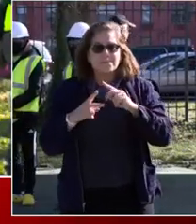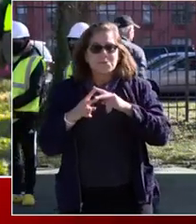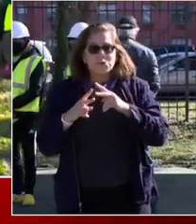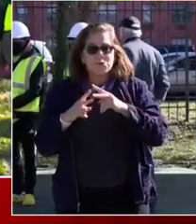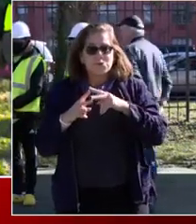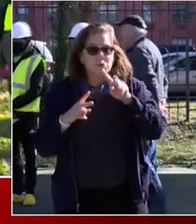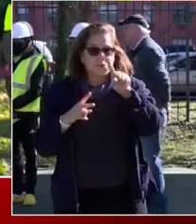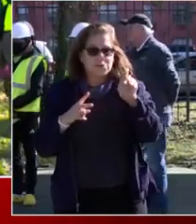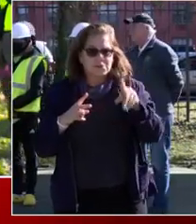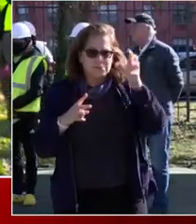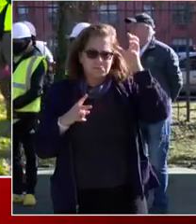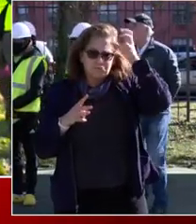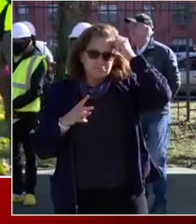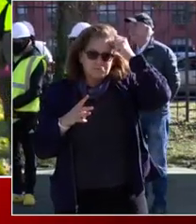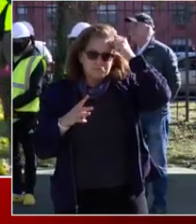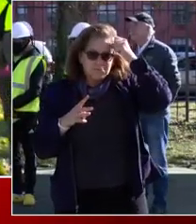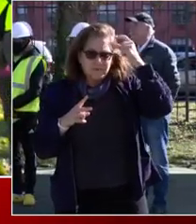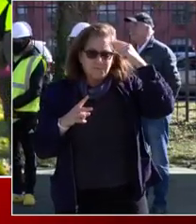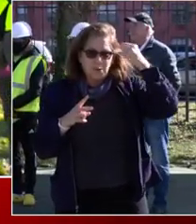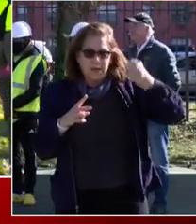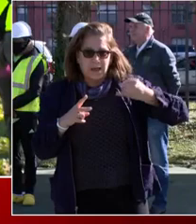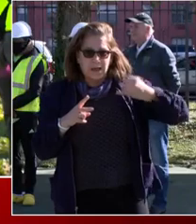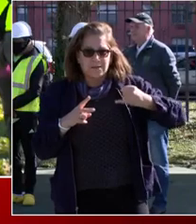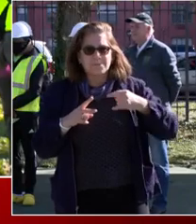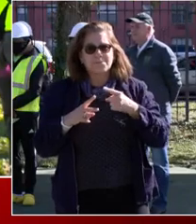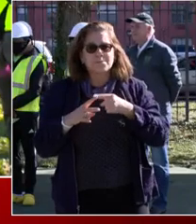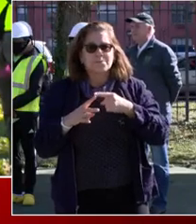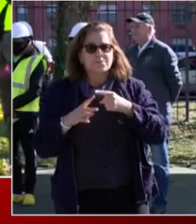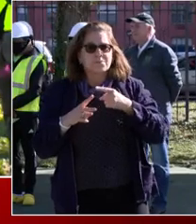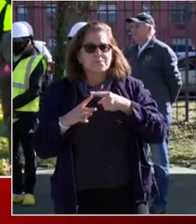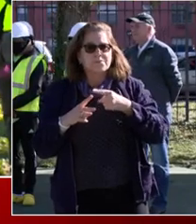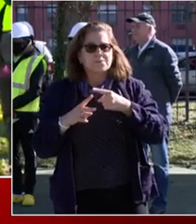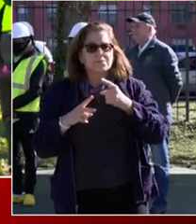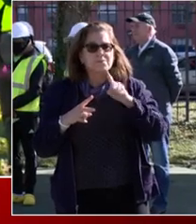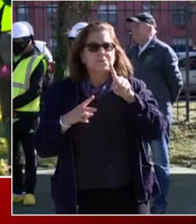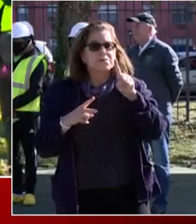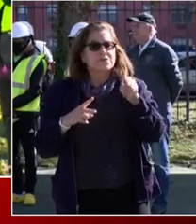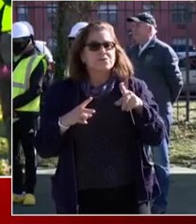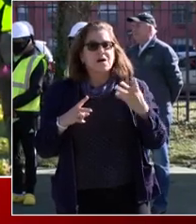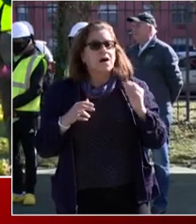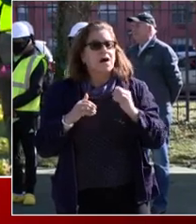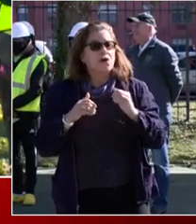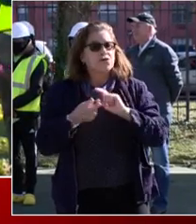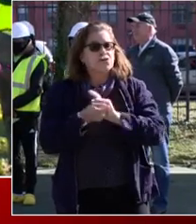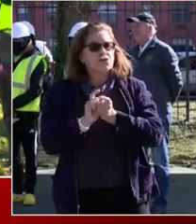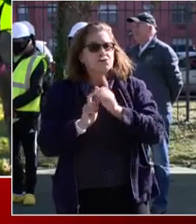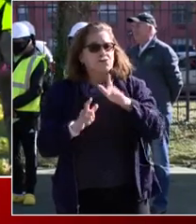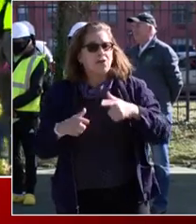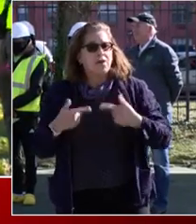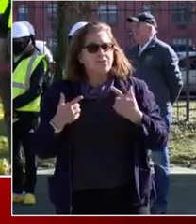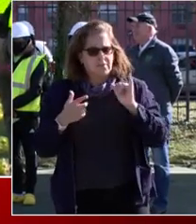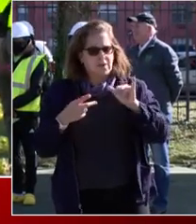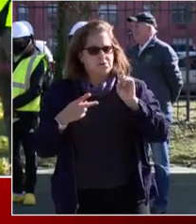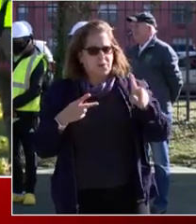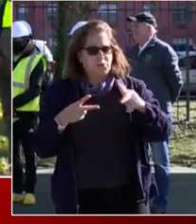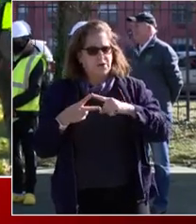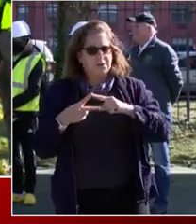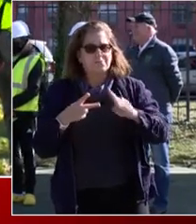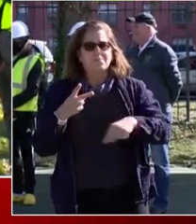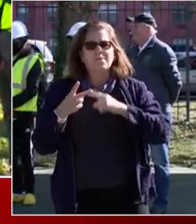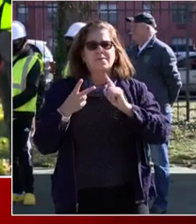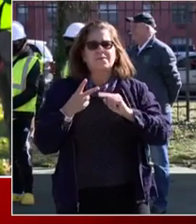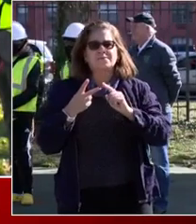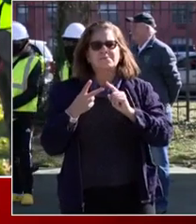First question is, how could one opportunity change your life? Second is, do we have